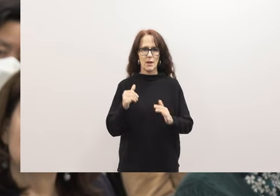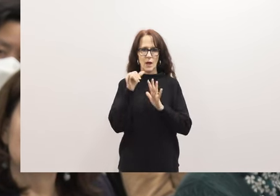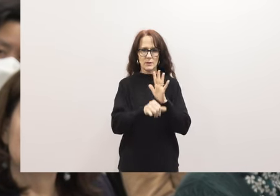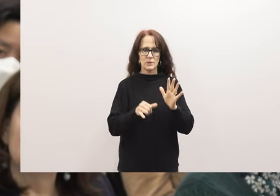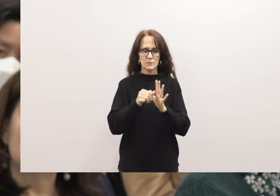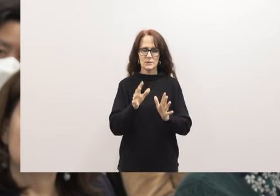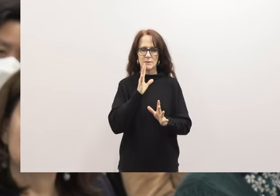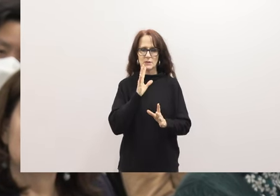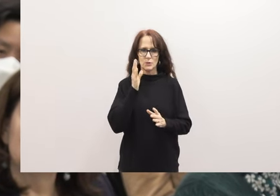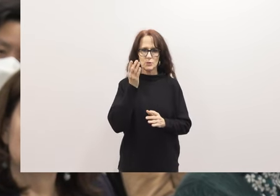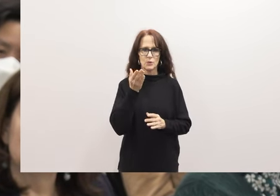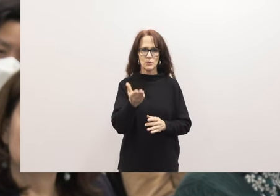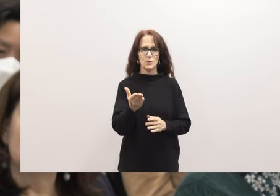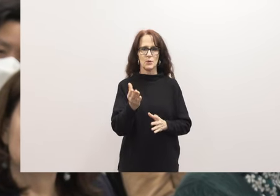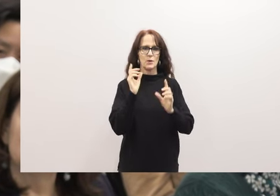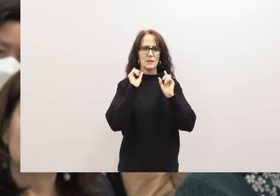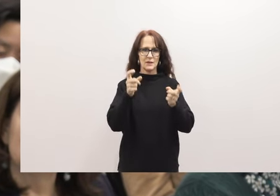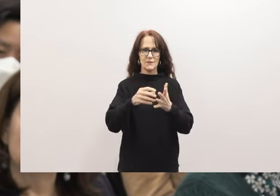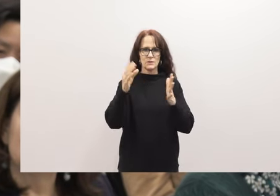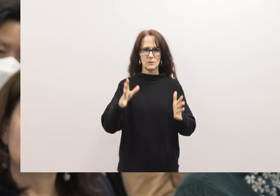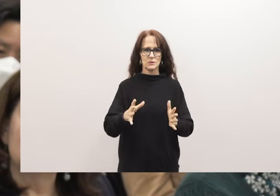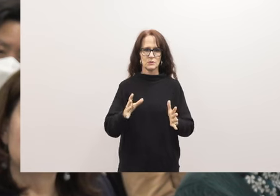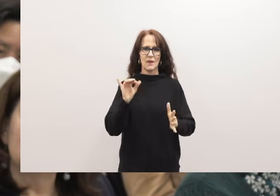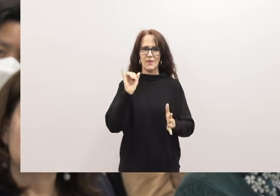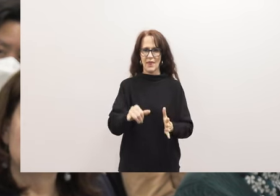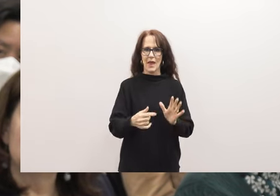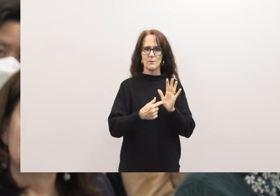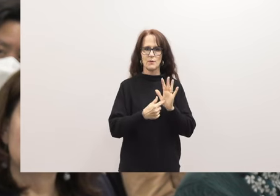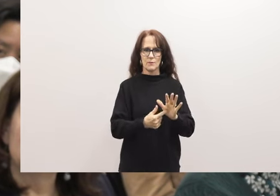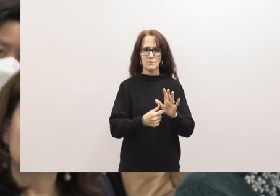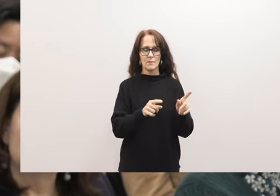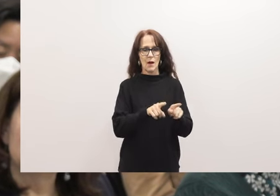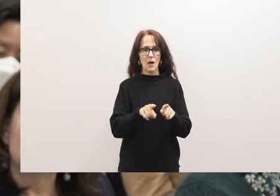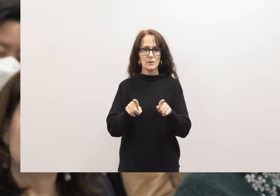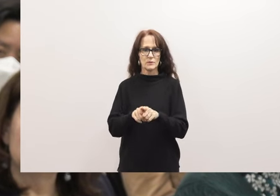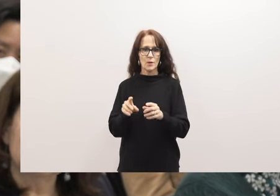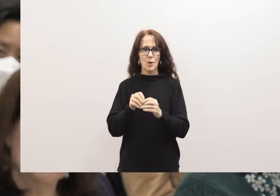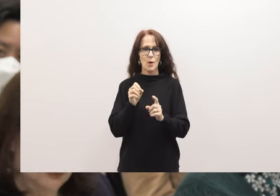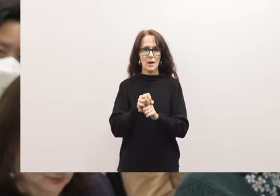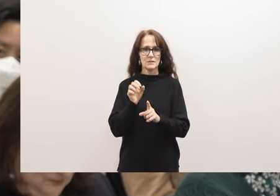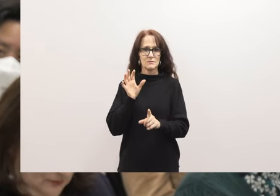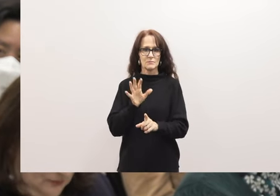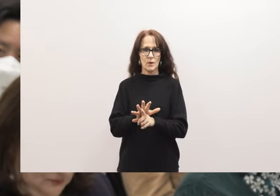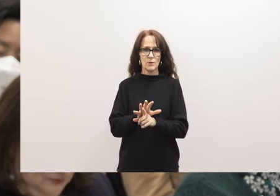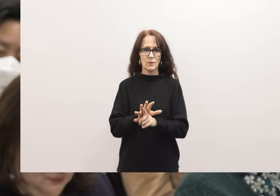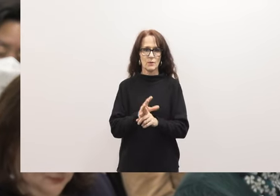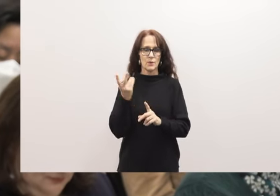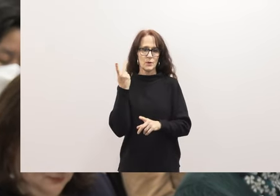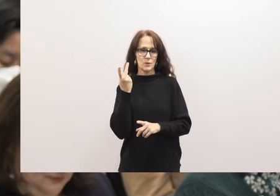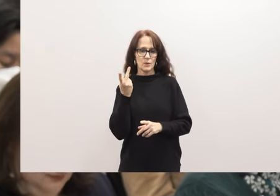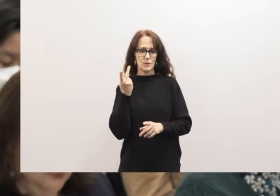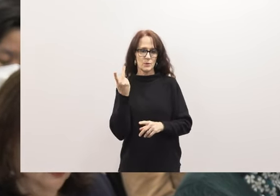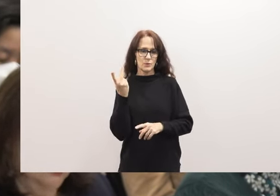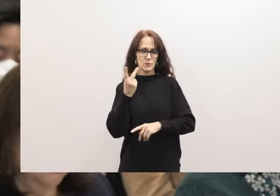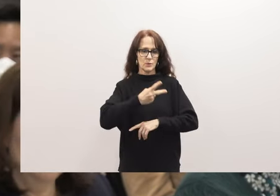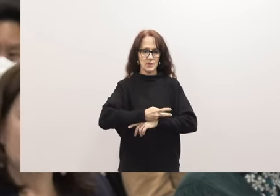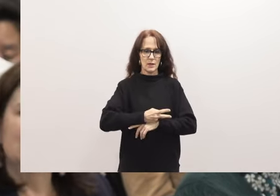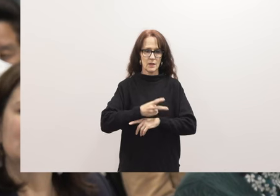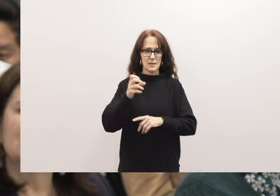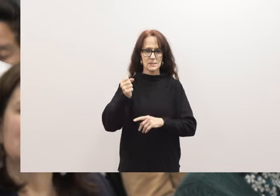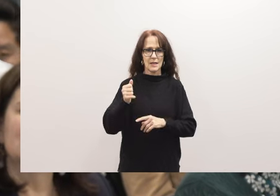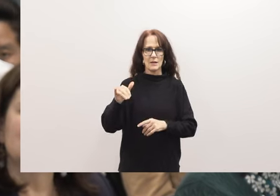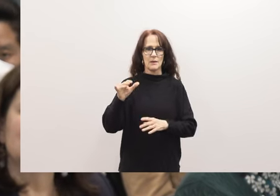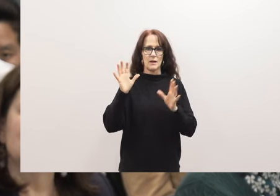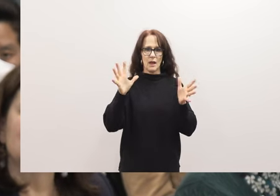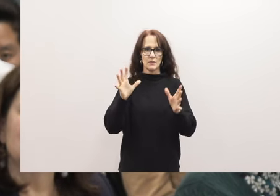speaking to you guys is giving students like me that representation. And also, we need more exposure. Just 2 days ago, I was in Sacramento talking